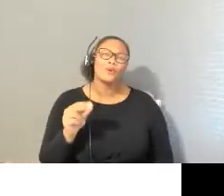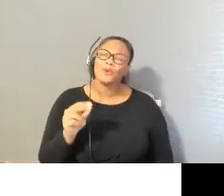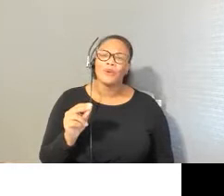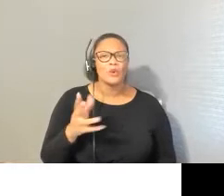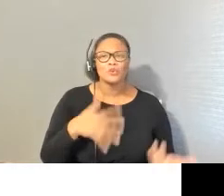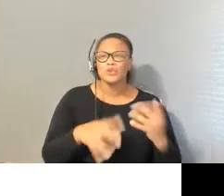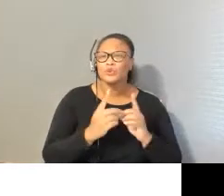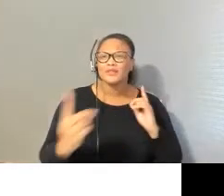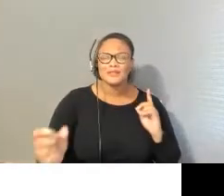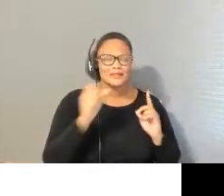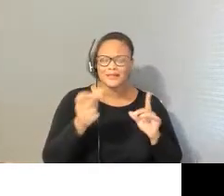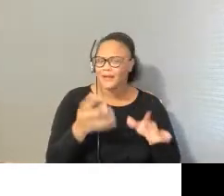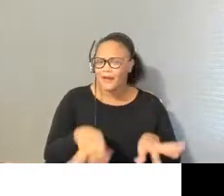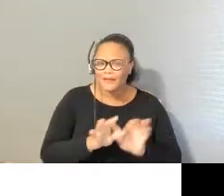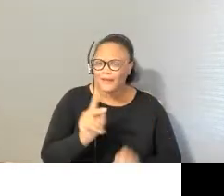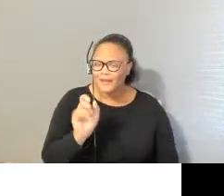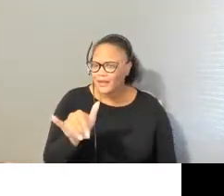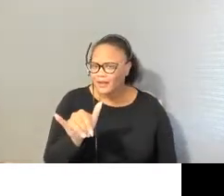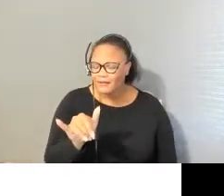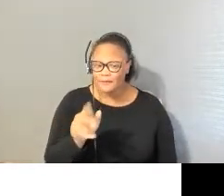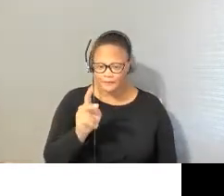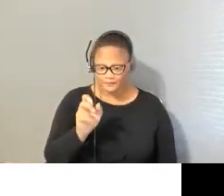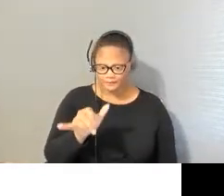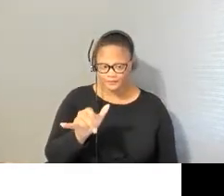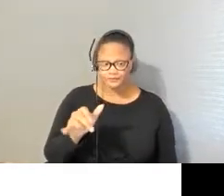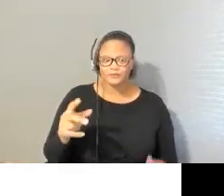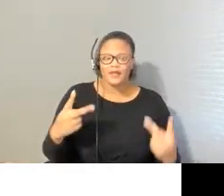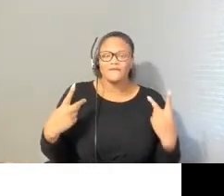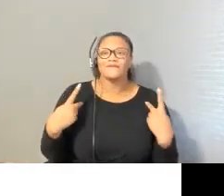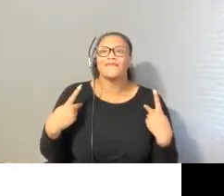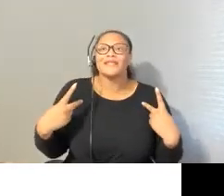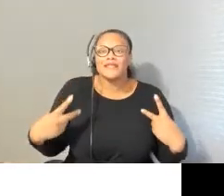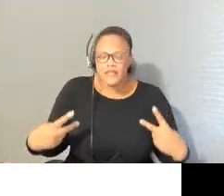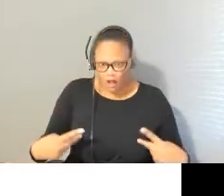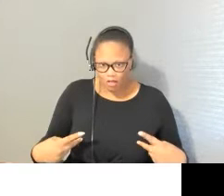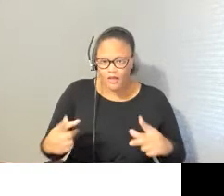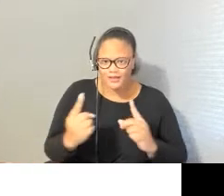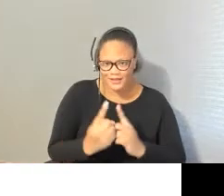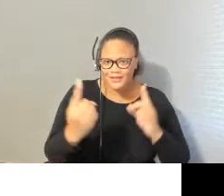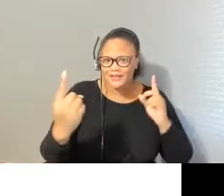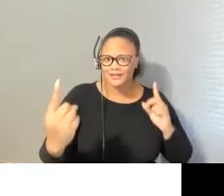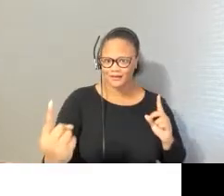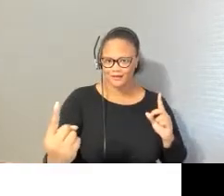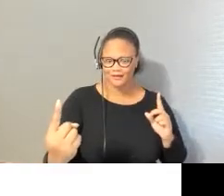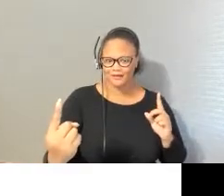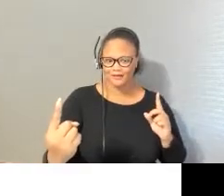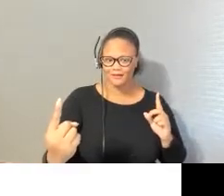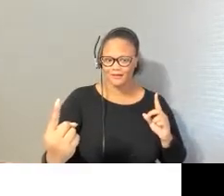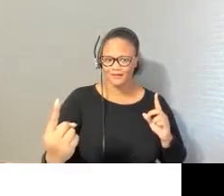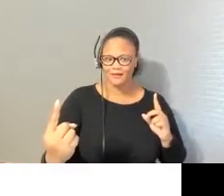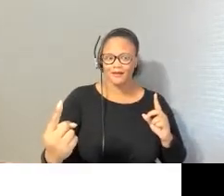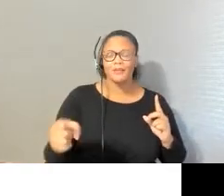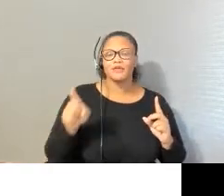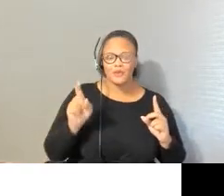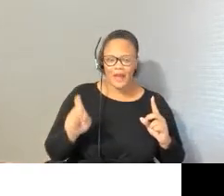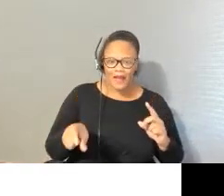is not the key. The key is physical distancing. We've got to socially figure out a way